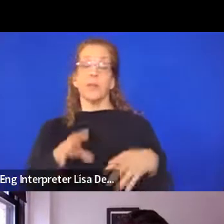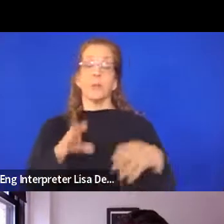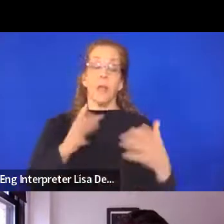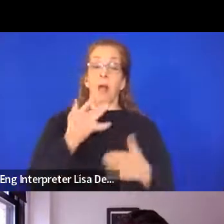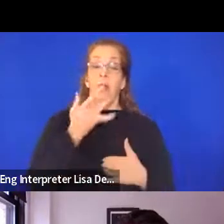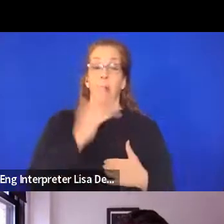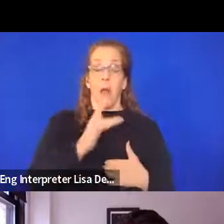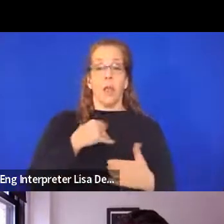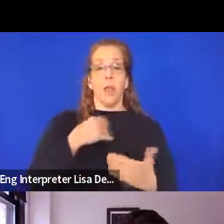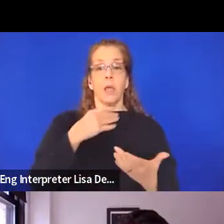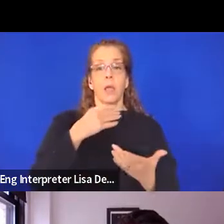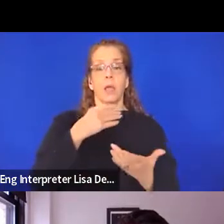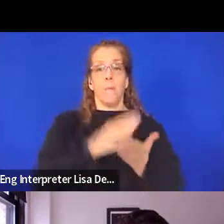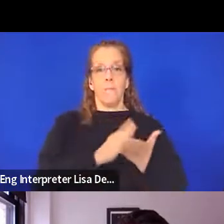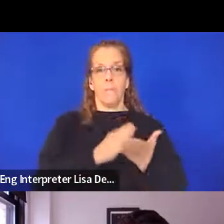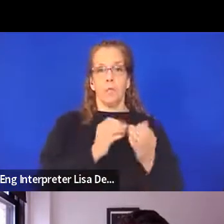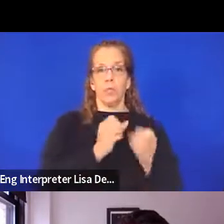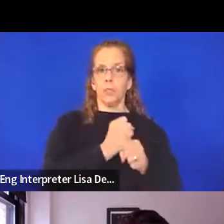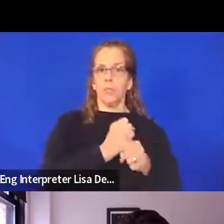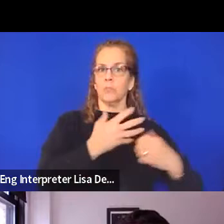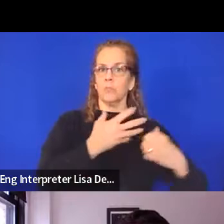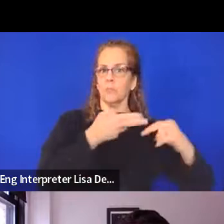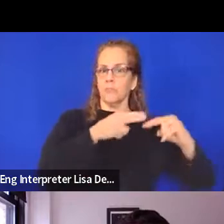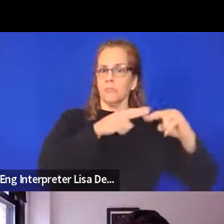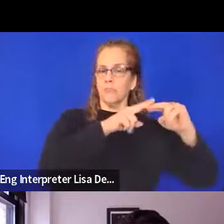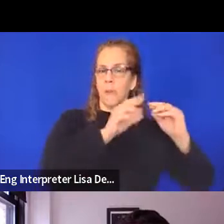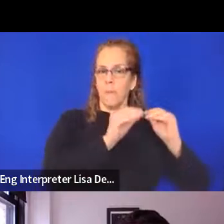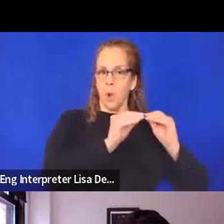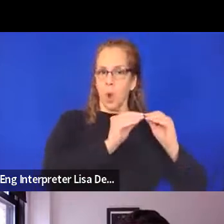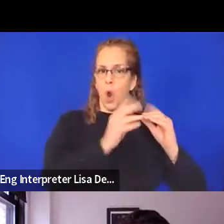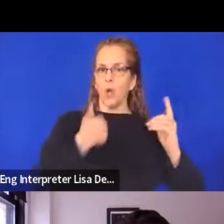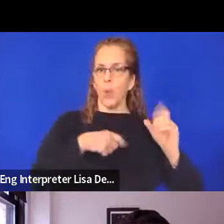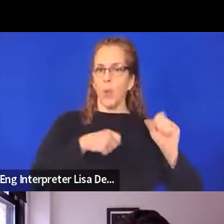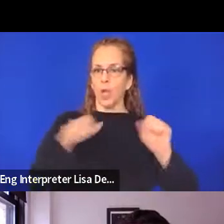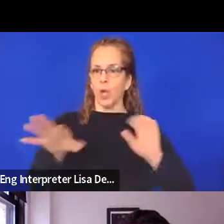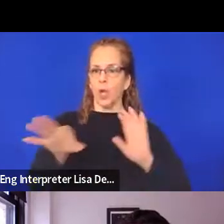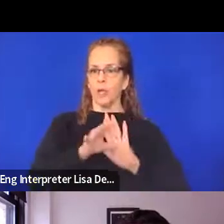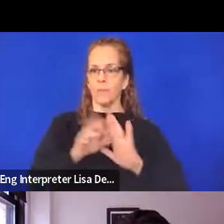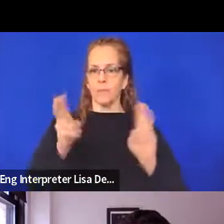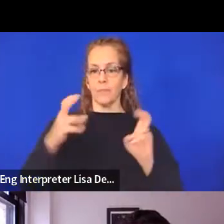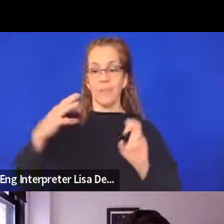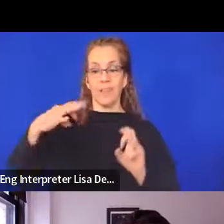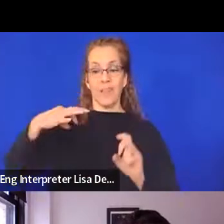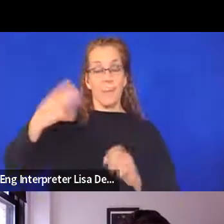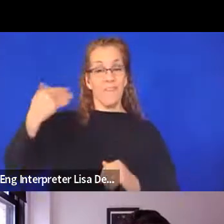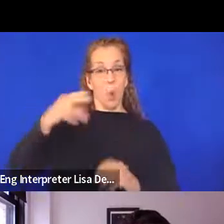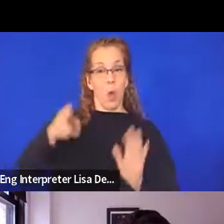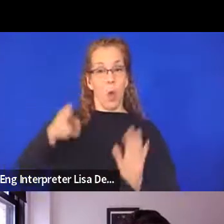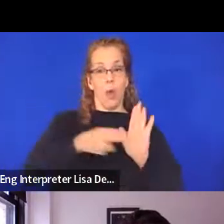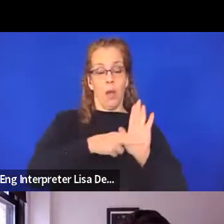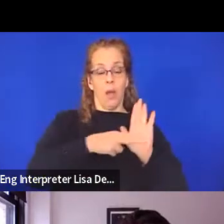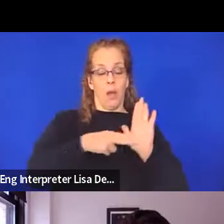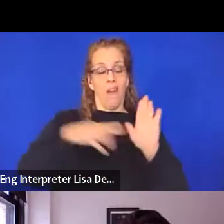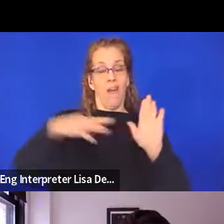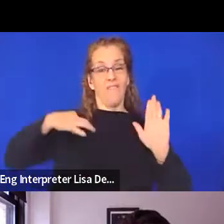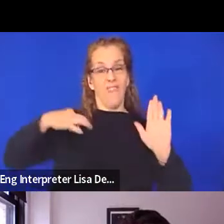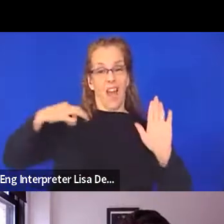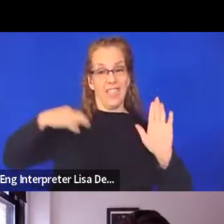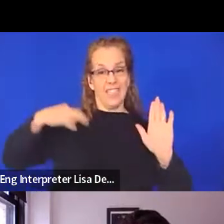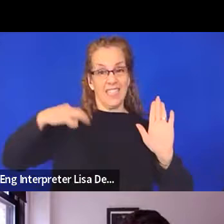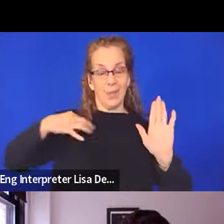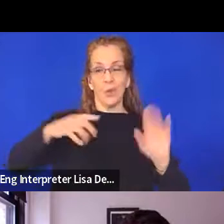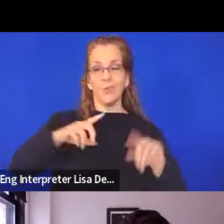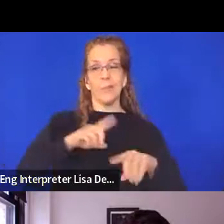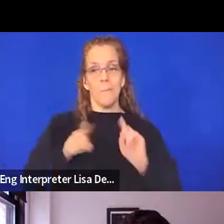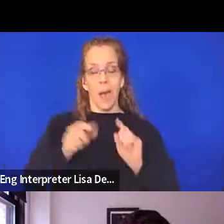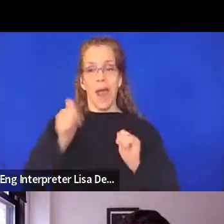our artists large enough stipends that we couldn't really justify classifying them as volunteers anymore. And because in New York State, actors have to